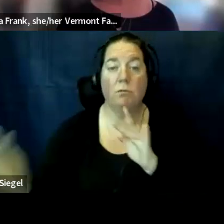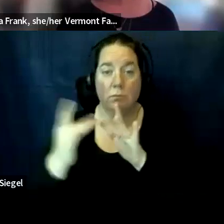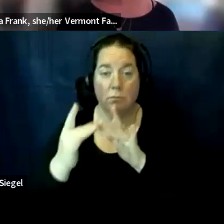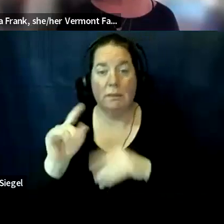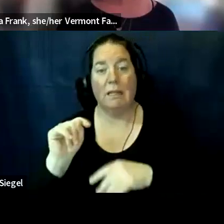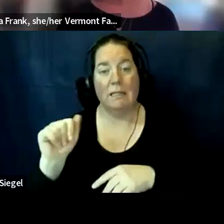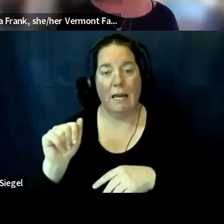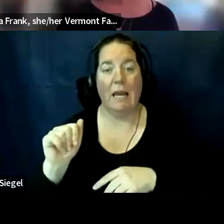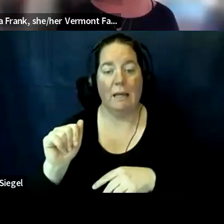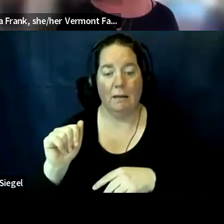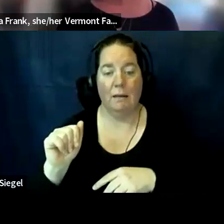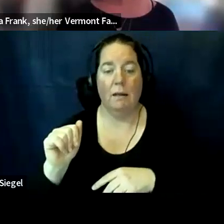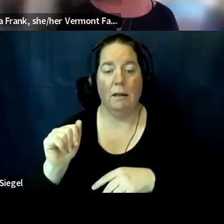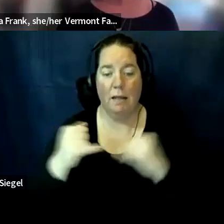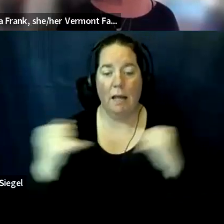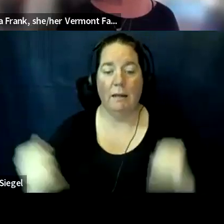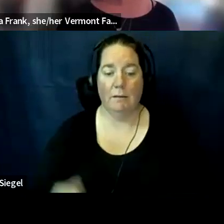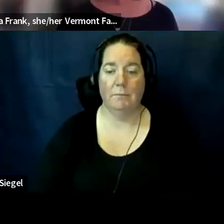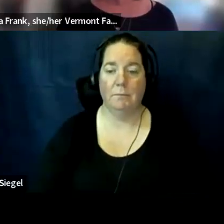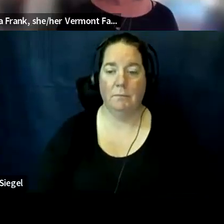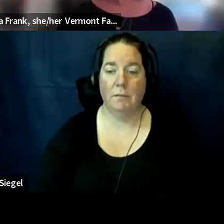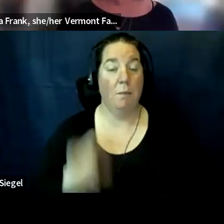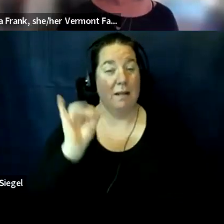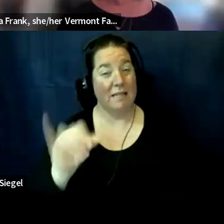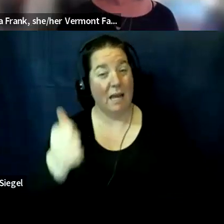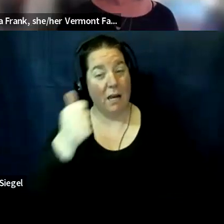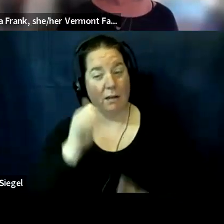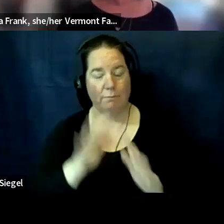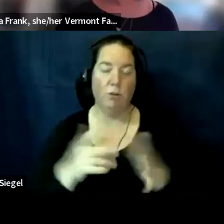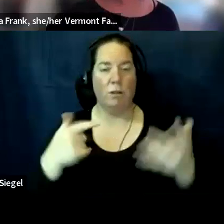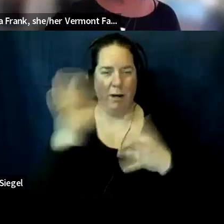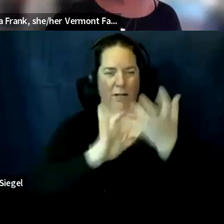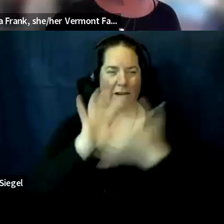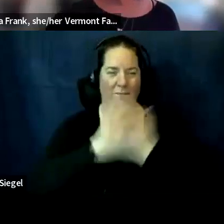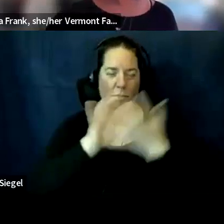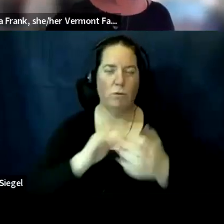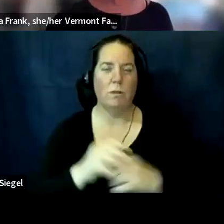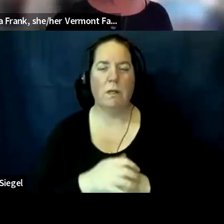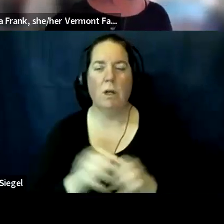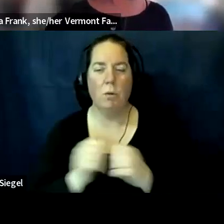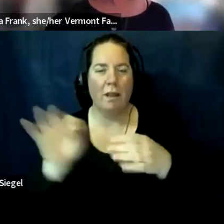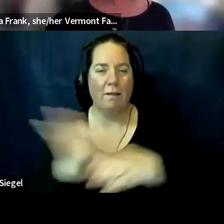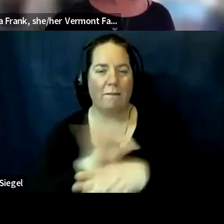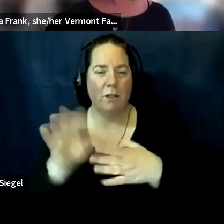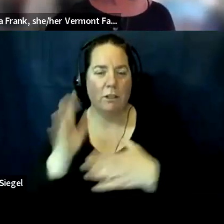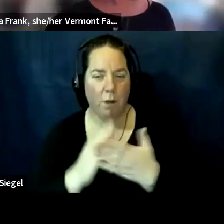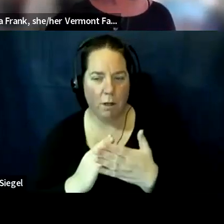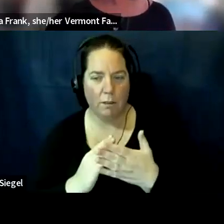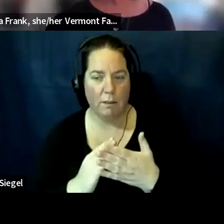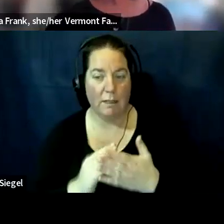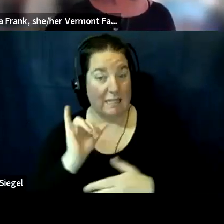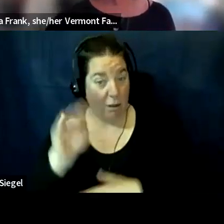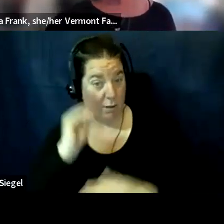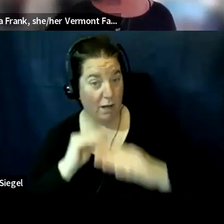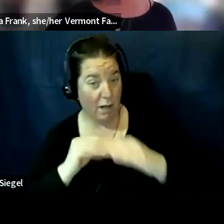line to work out those pieces. But does that come under so this is where I get confused with the functional piece. Is that what that would